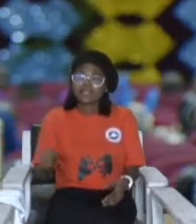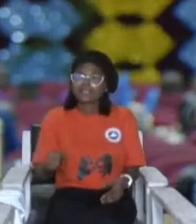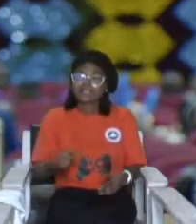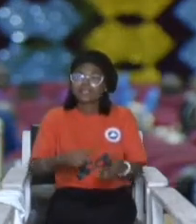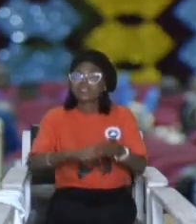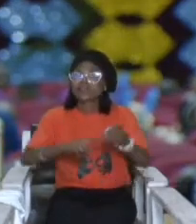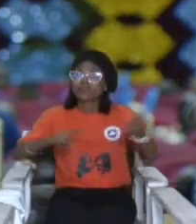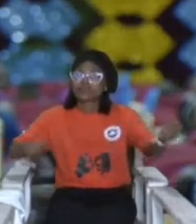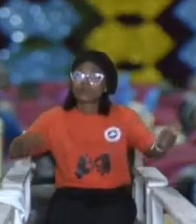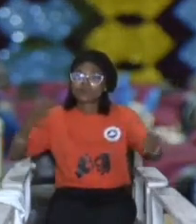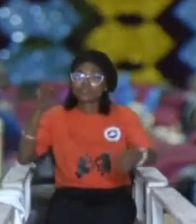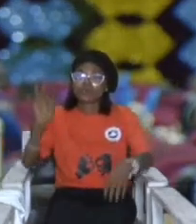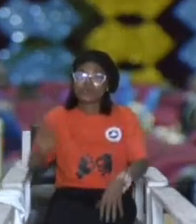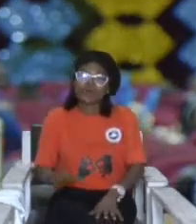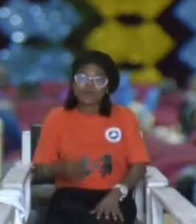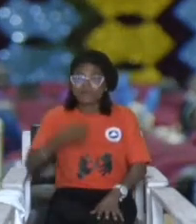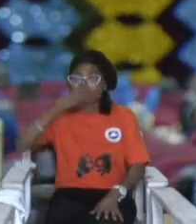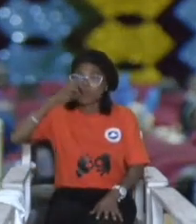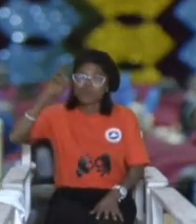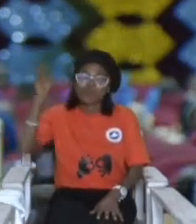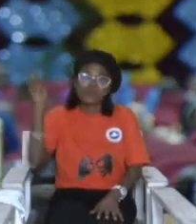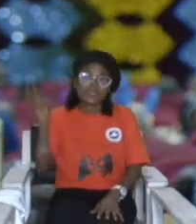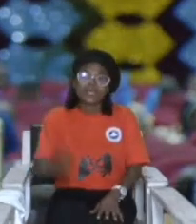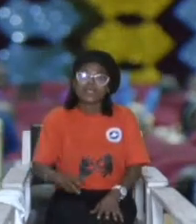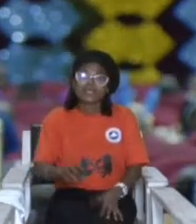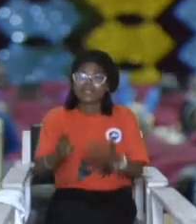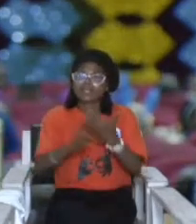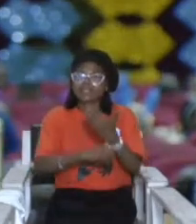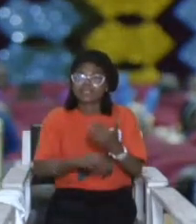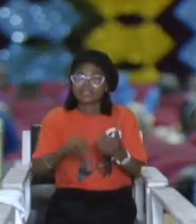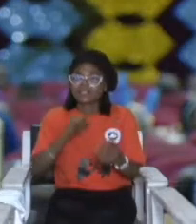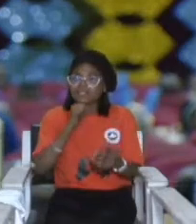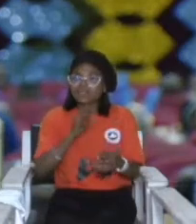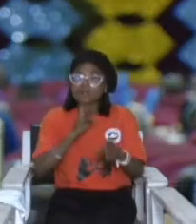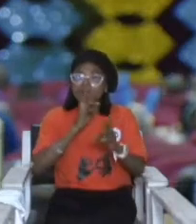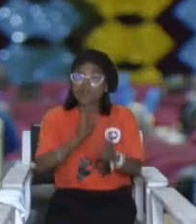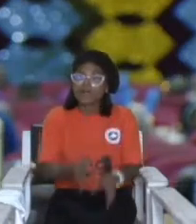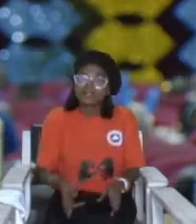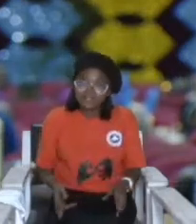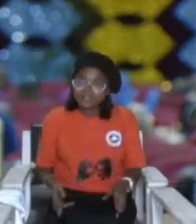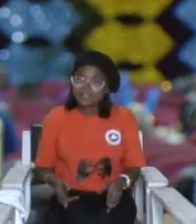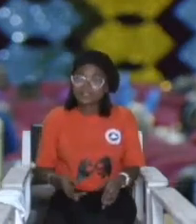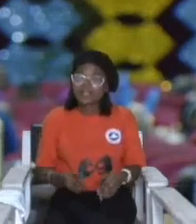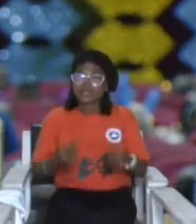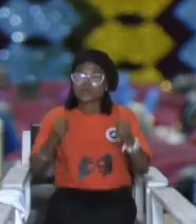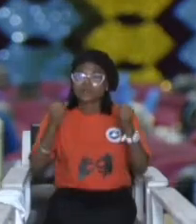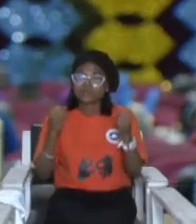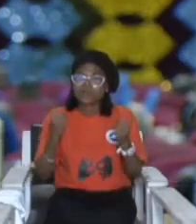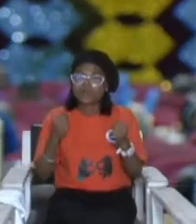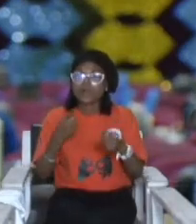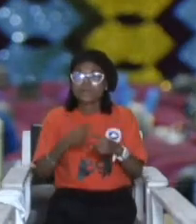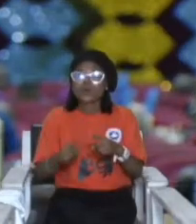wickedness does not respond to zeal. It responds to the rod of fire."